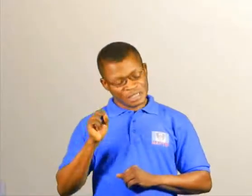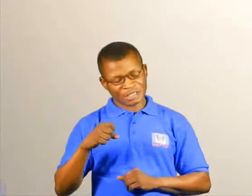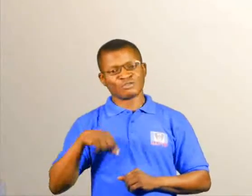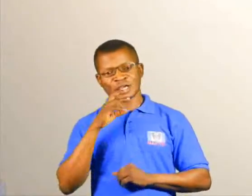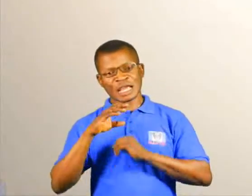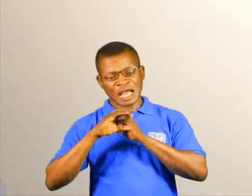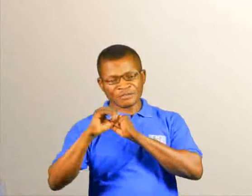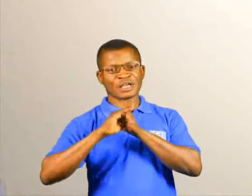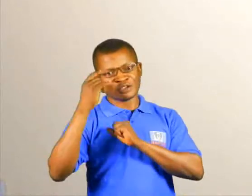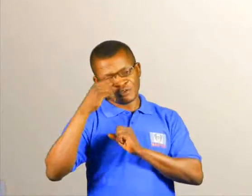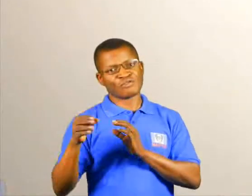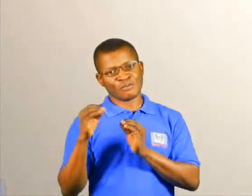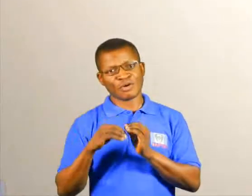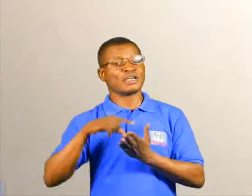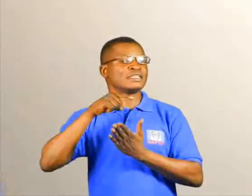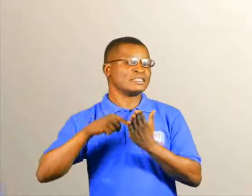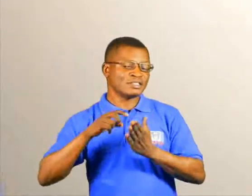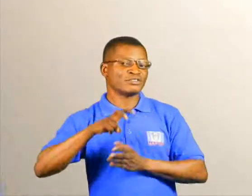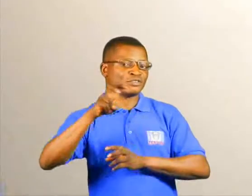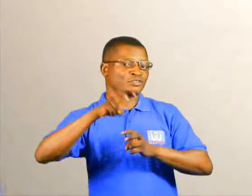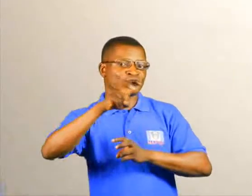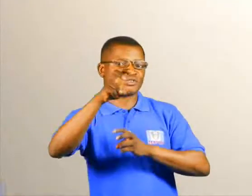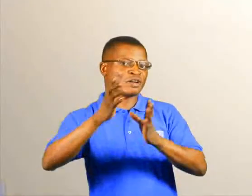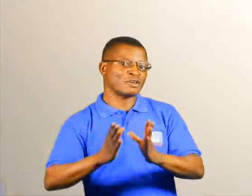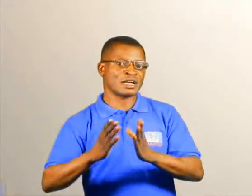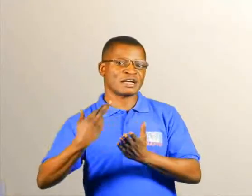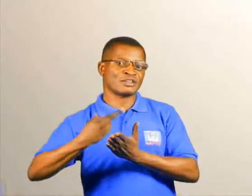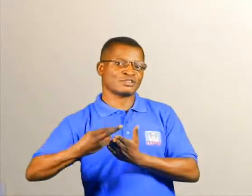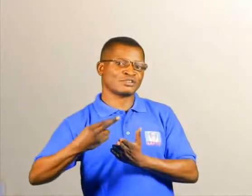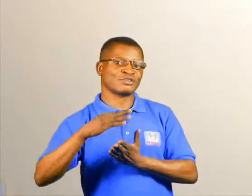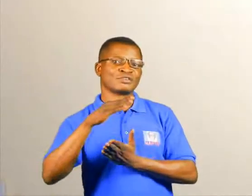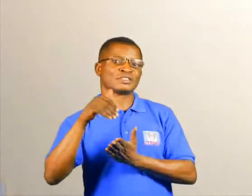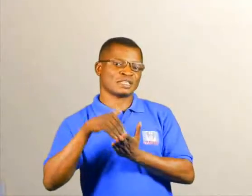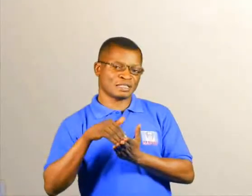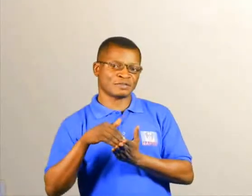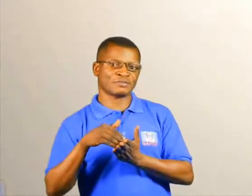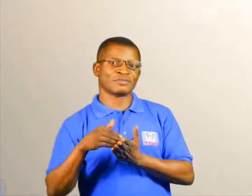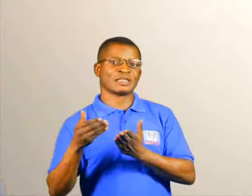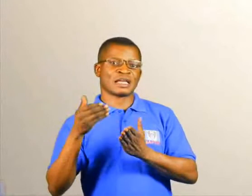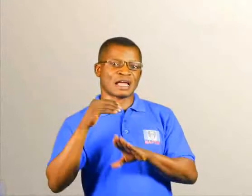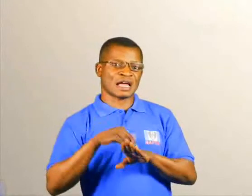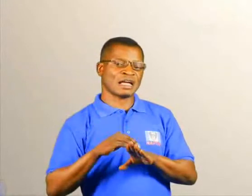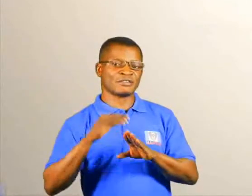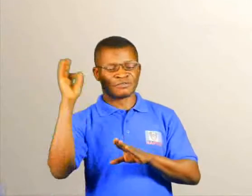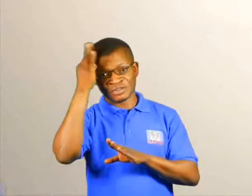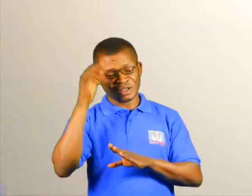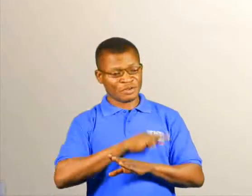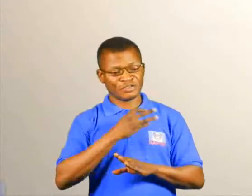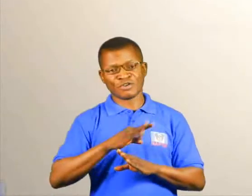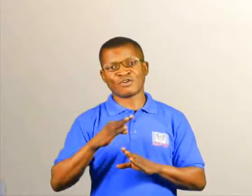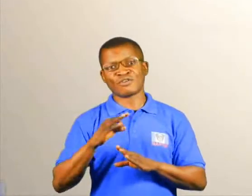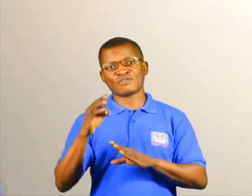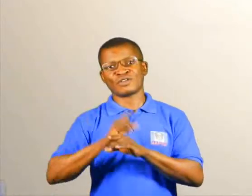more. What we've done, these Migrants Resource Centers are tied to the Federal Ministry of Labor and